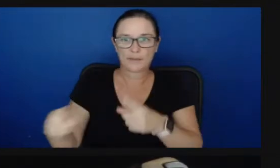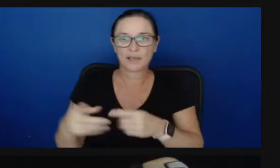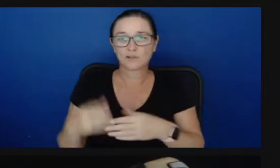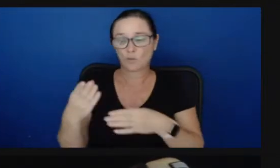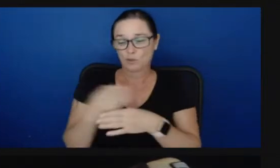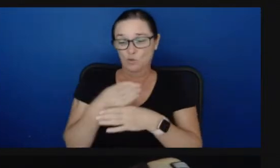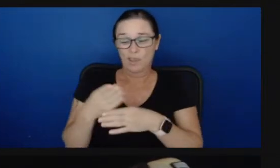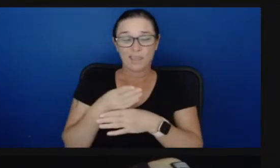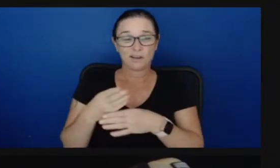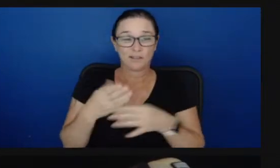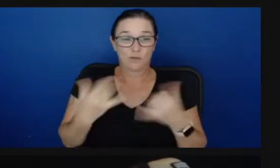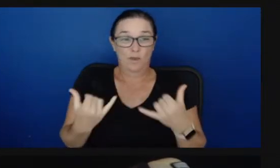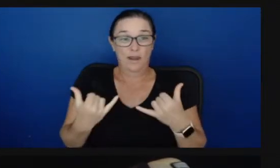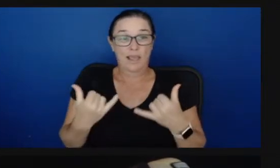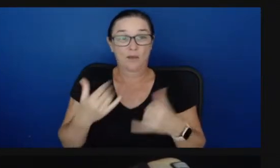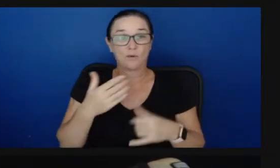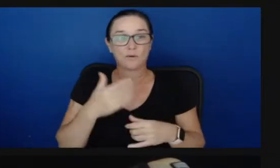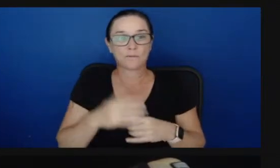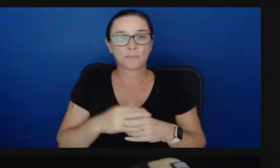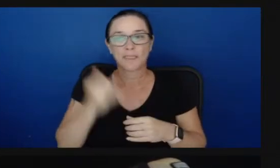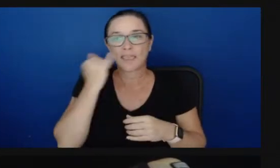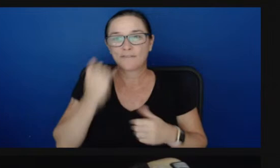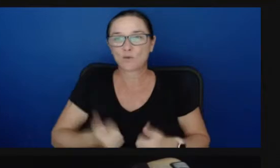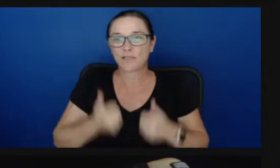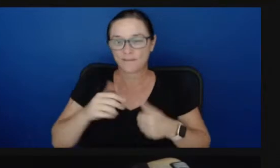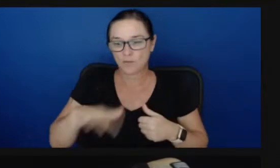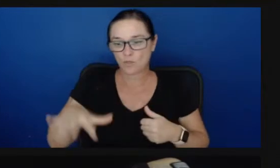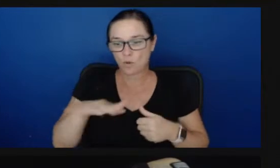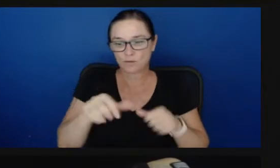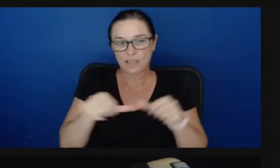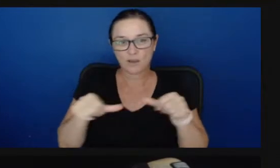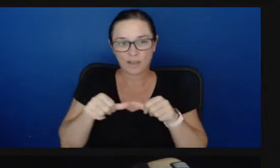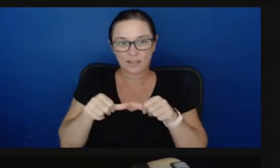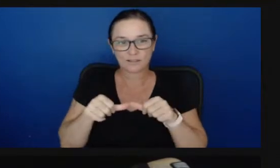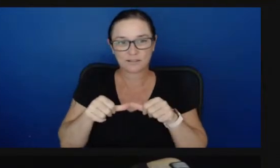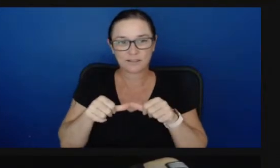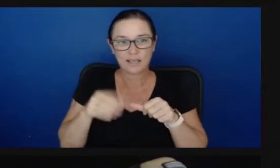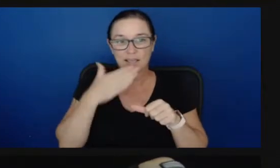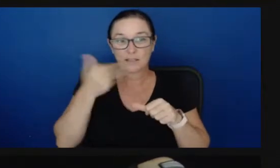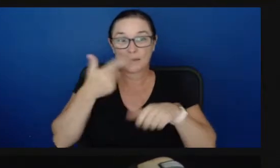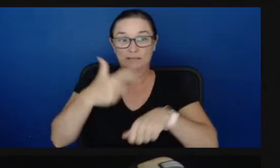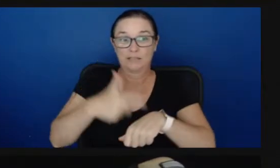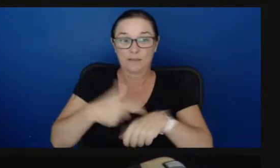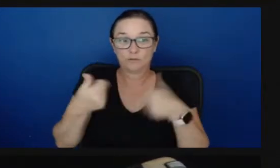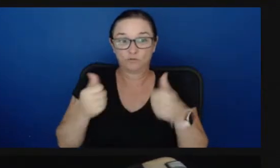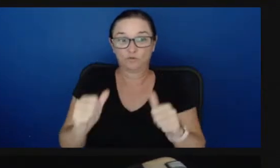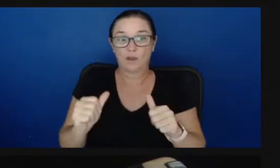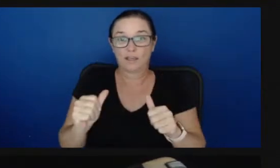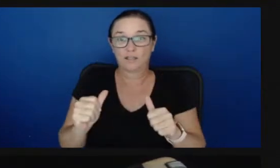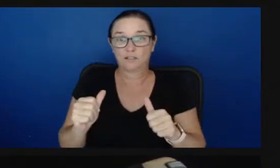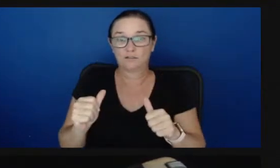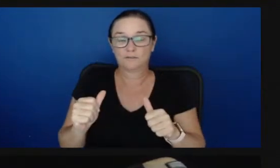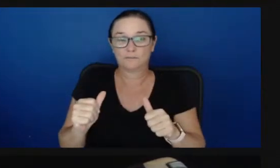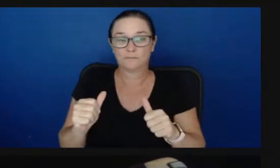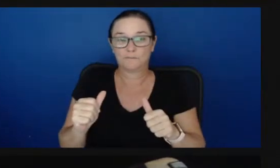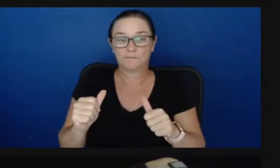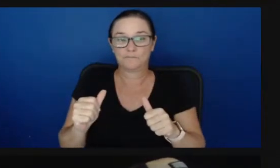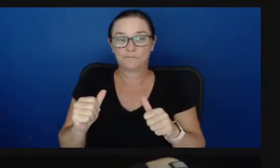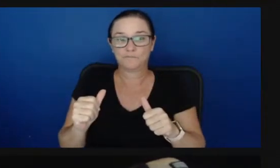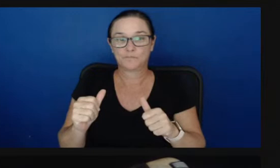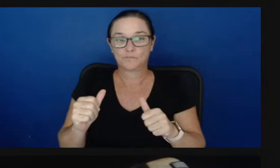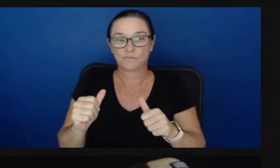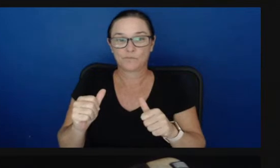right now, this is the best time, if you live in any of these areas, to try to secure your